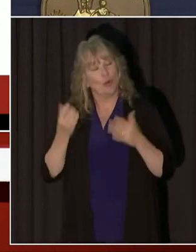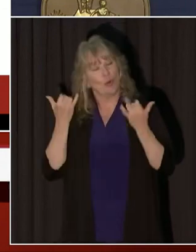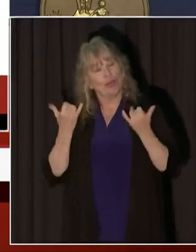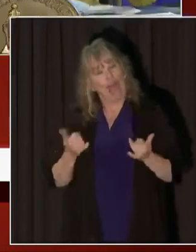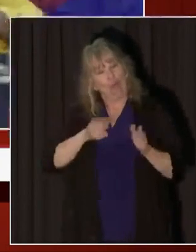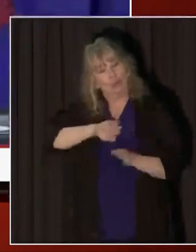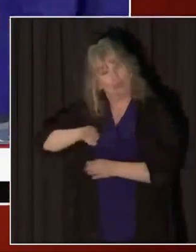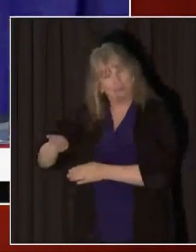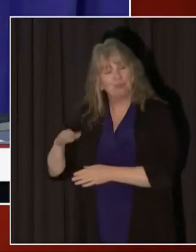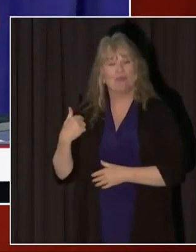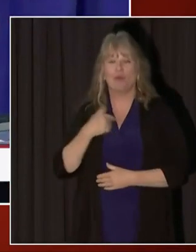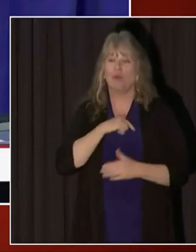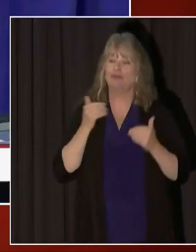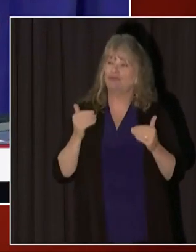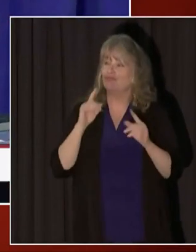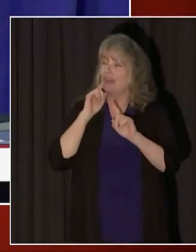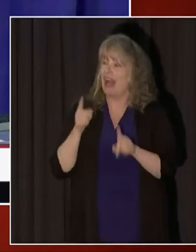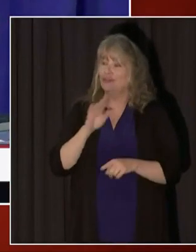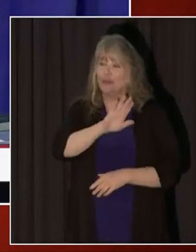for questions.